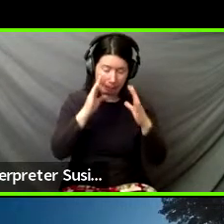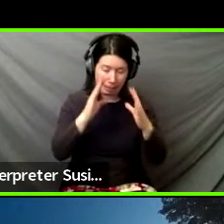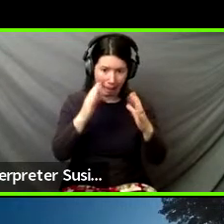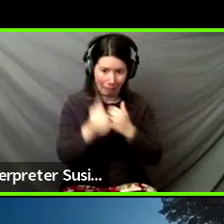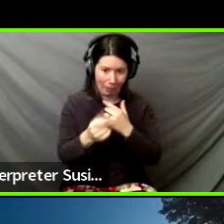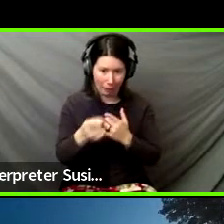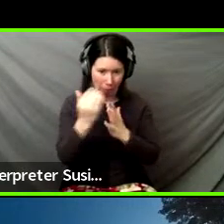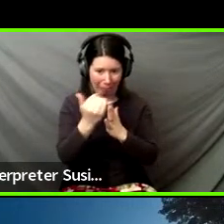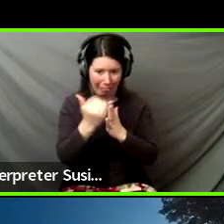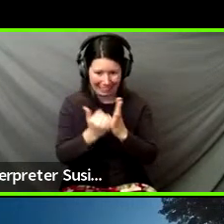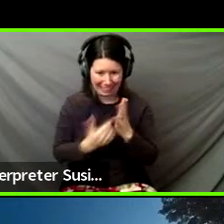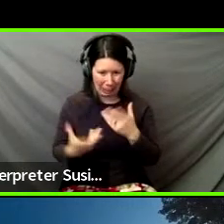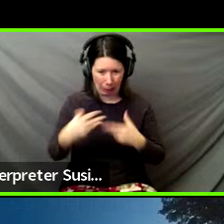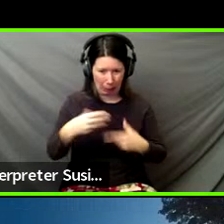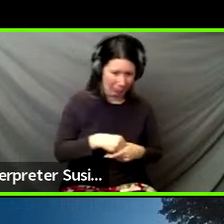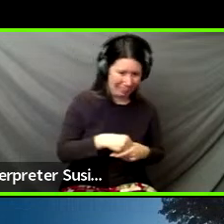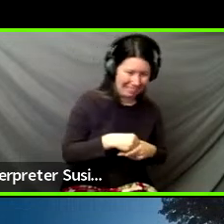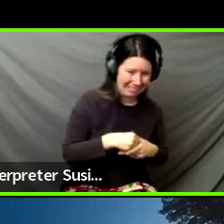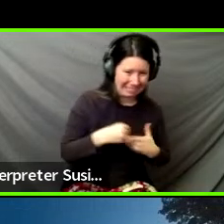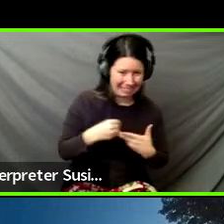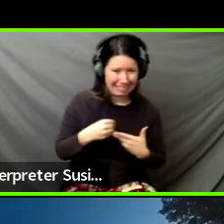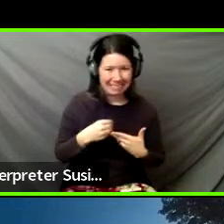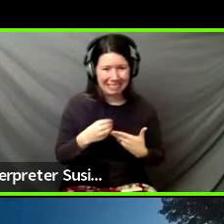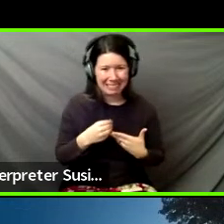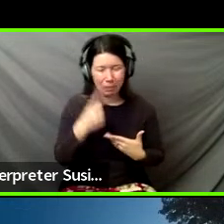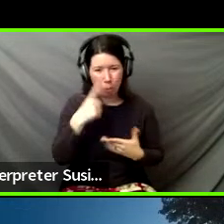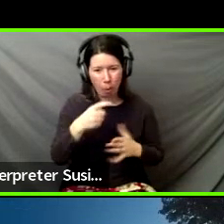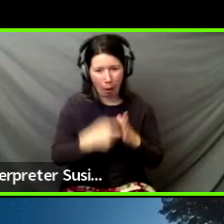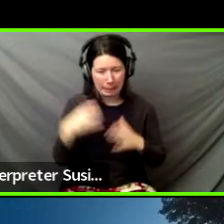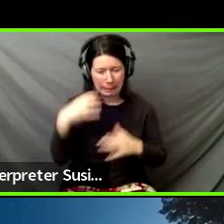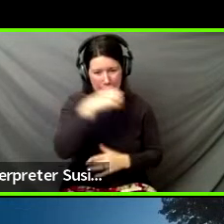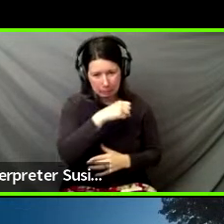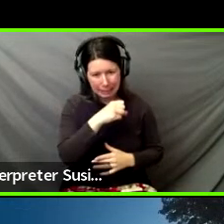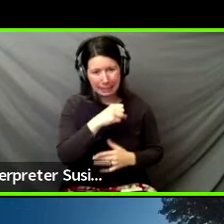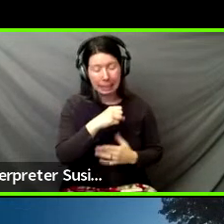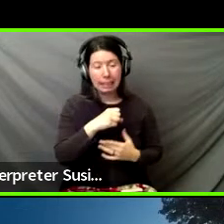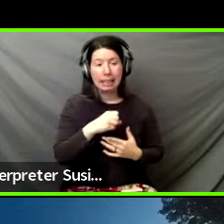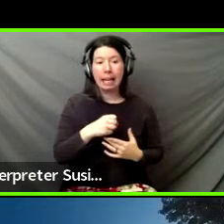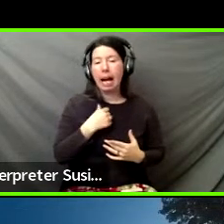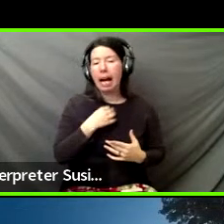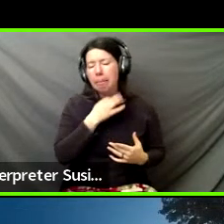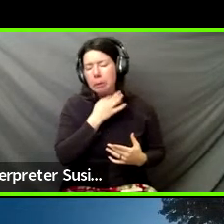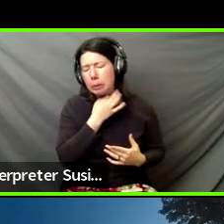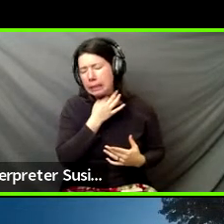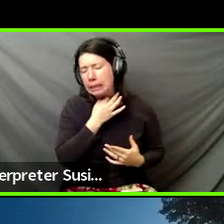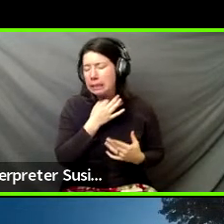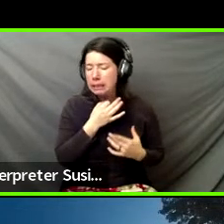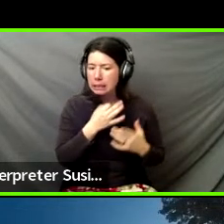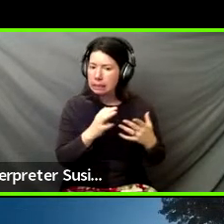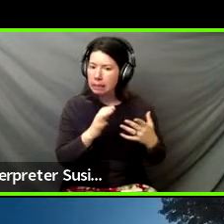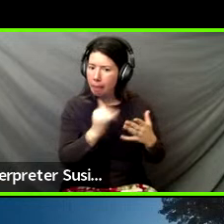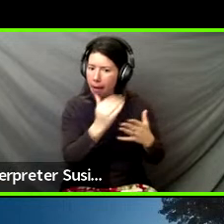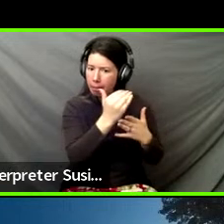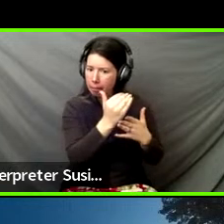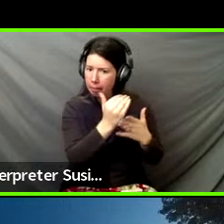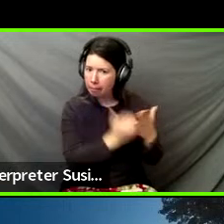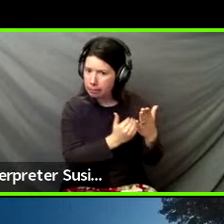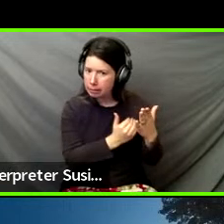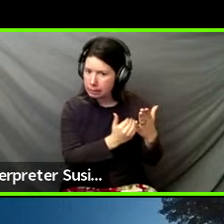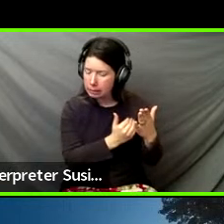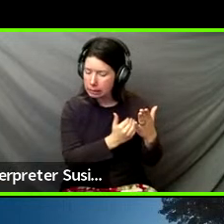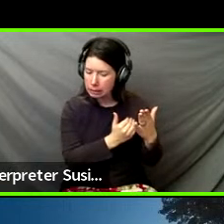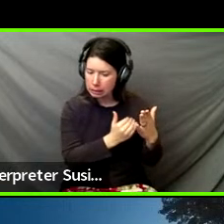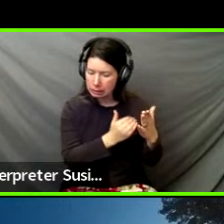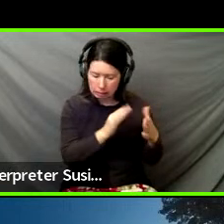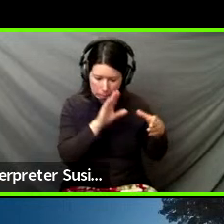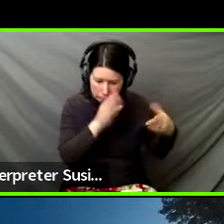you had listed that were included sort of in the cost estimates. And I was curious if that was just looking at the construction